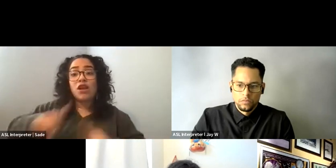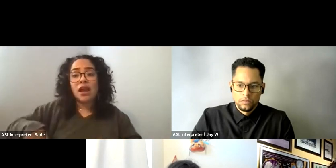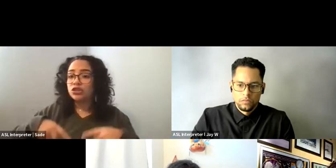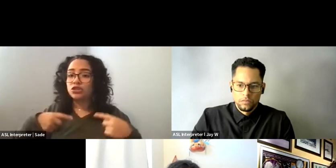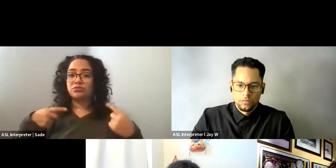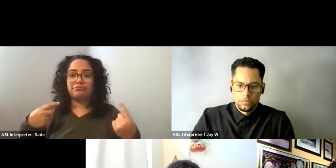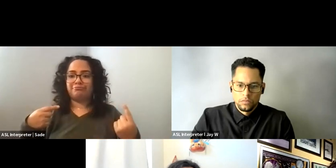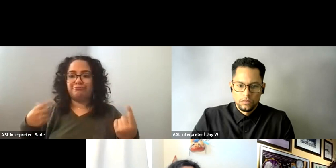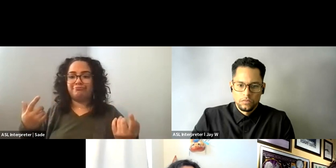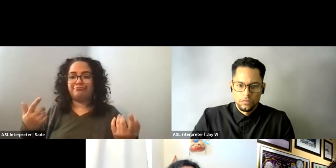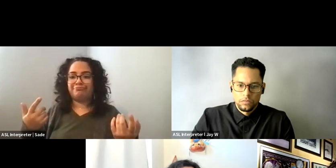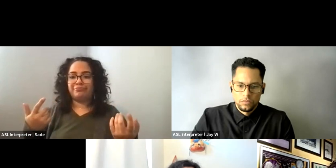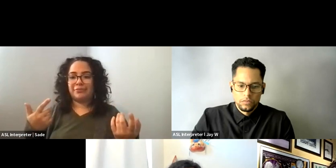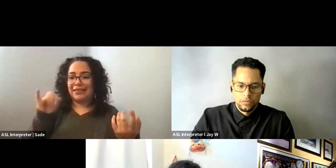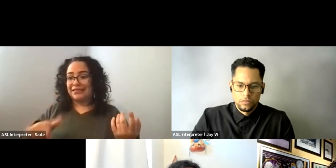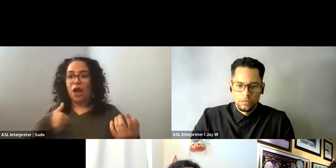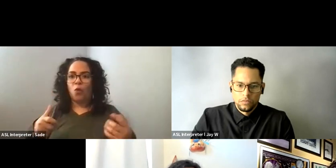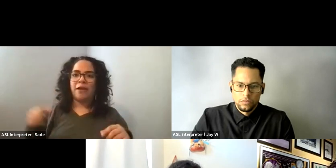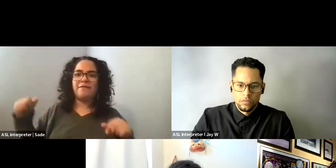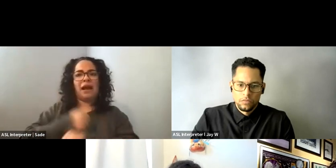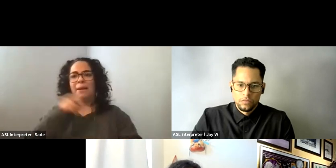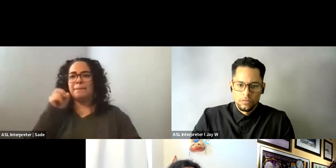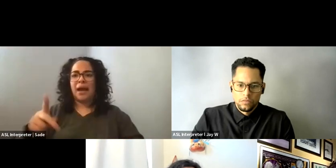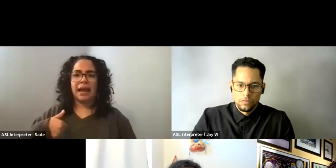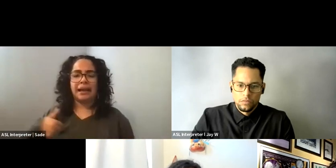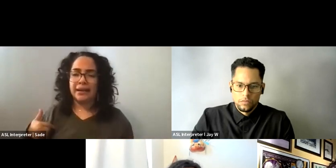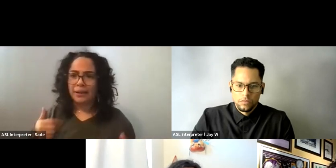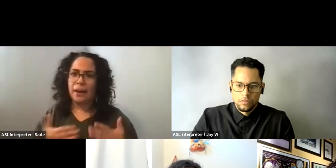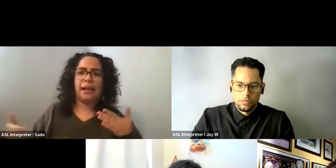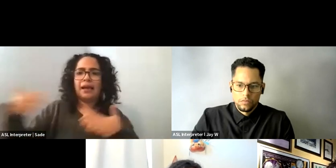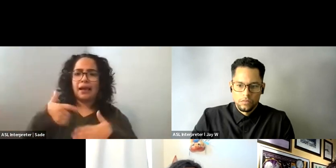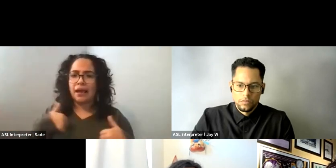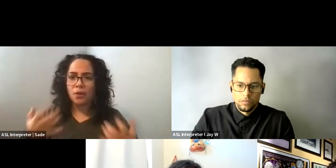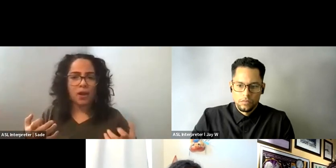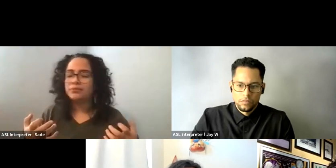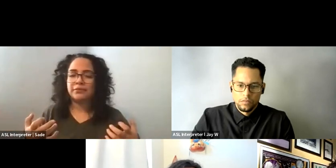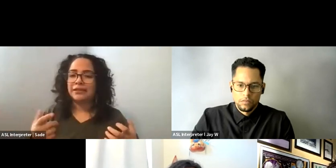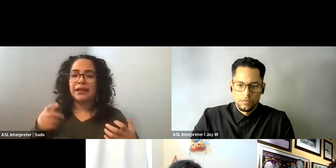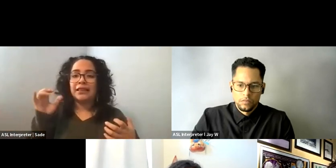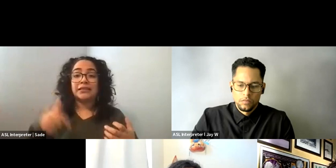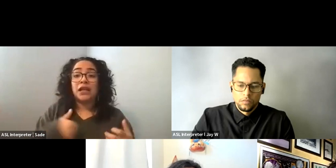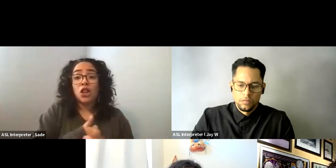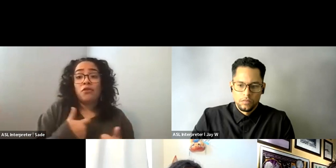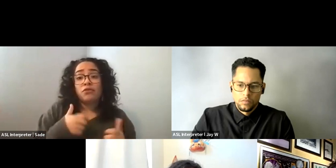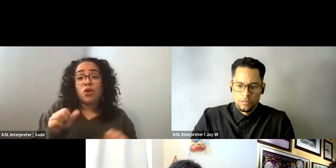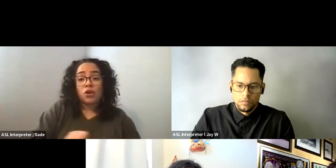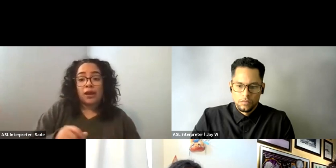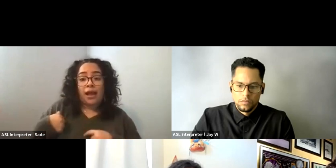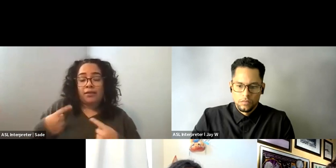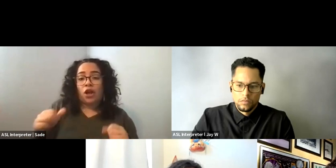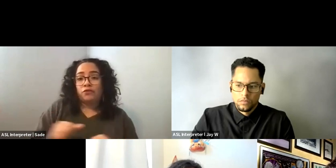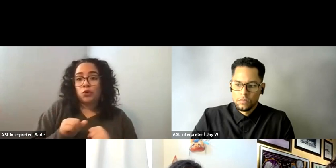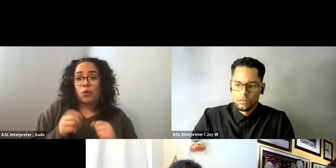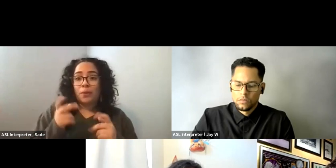this is how we fight back. I want to be ahead, which is a lot of the work that I love doing with folks. So